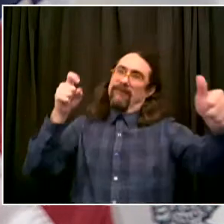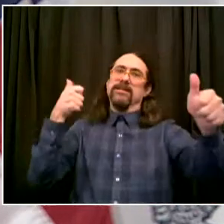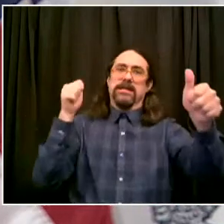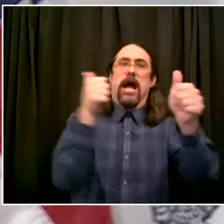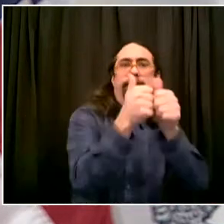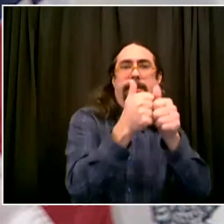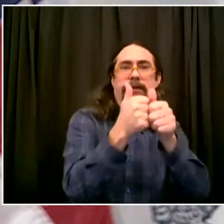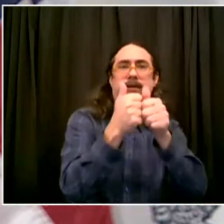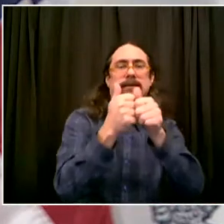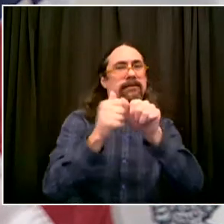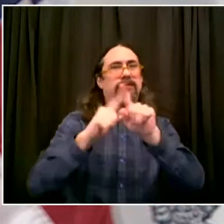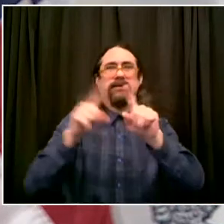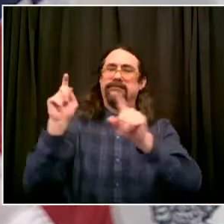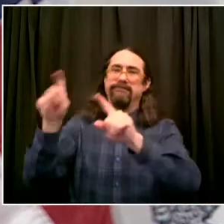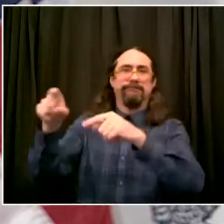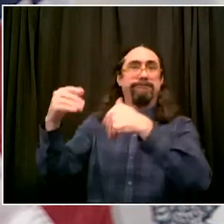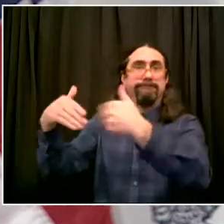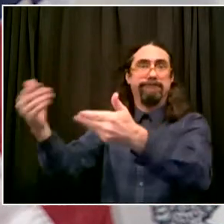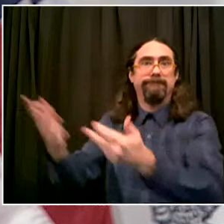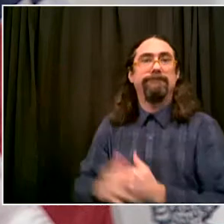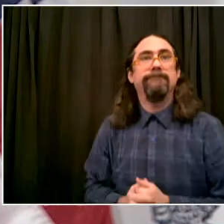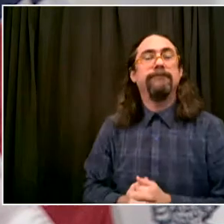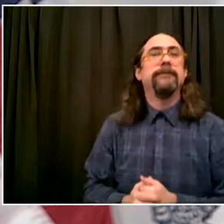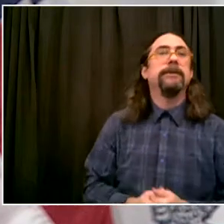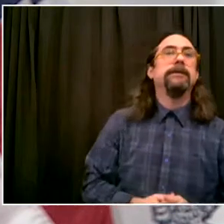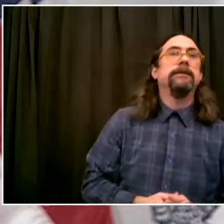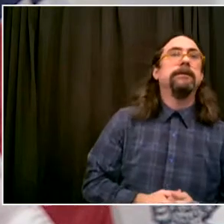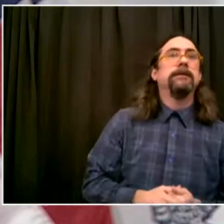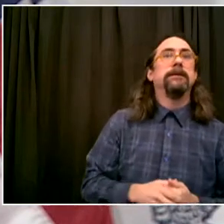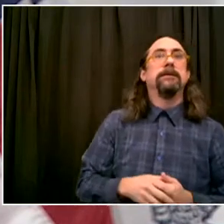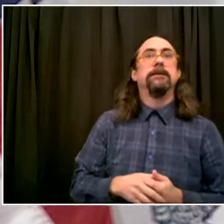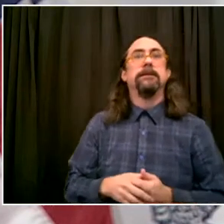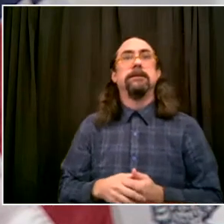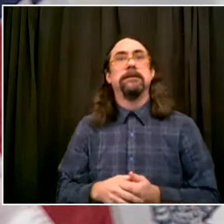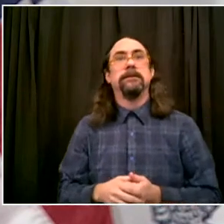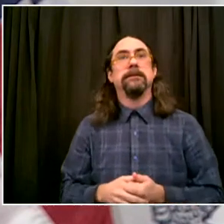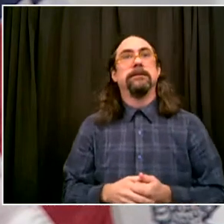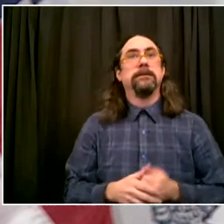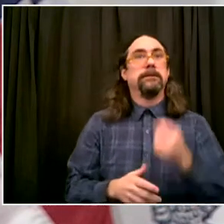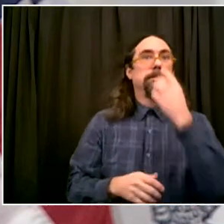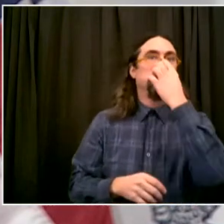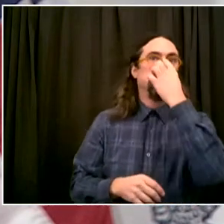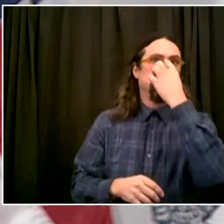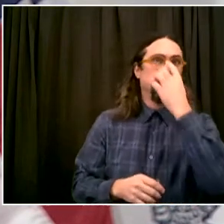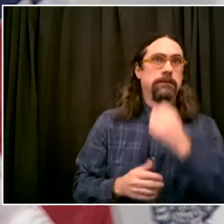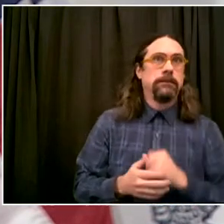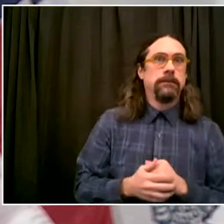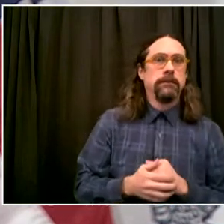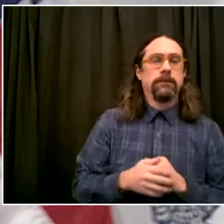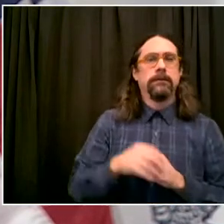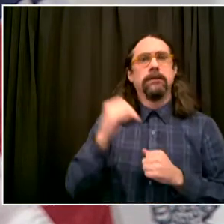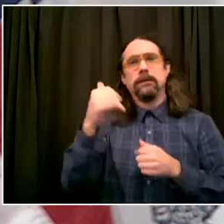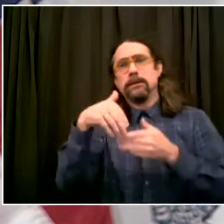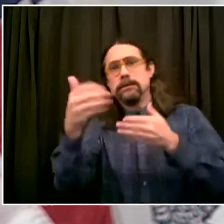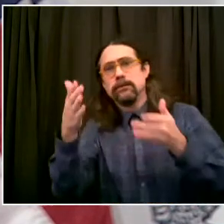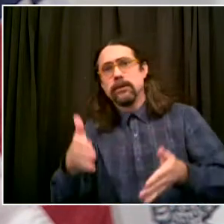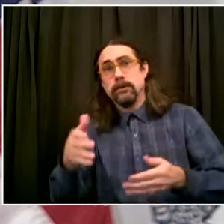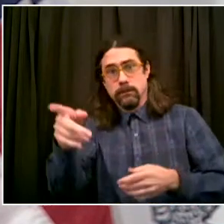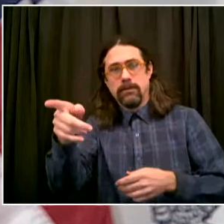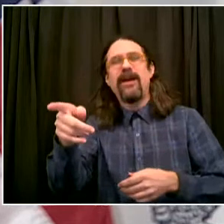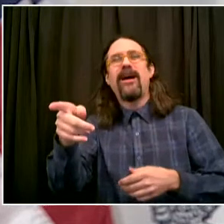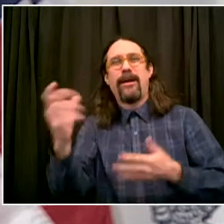Next, we're going to go back to Andrew Siff from NBC. Good morning, everyone. Can you hear me? There you go. You sound great,